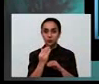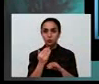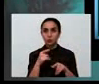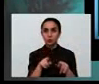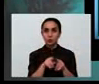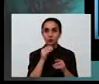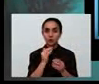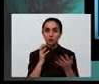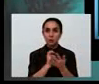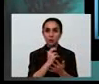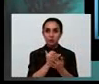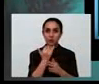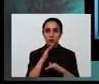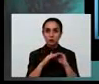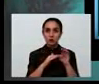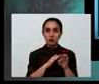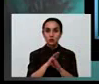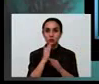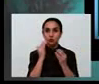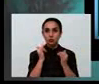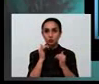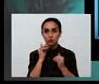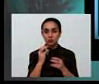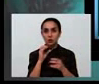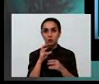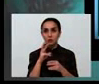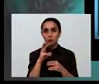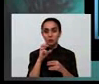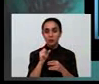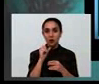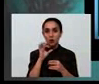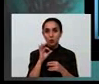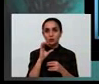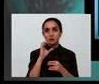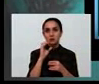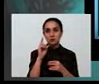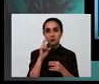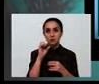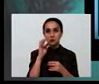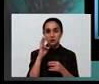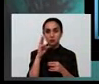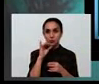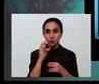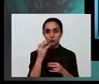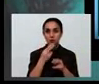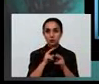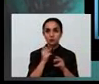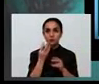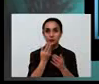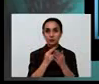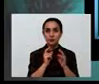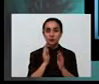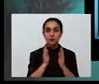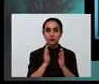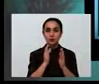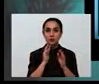ularni muvaffaqiyatli amalga oshirish uchun Mao Zedun davridagi bir qator tadbirlardan voz kechishga